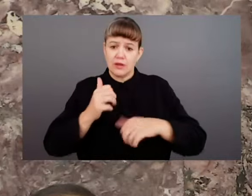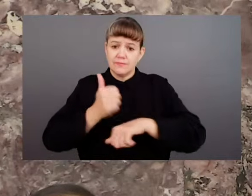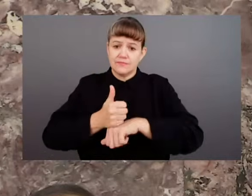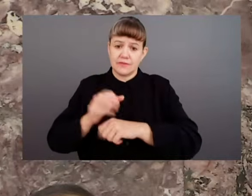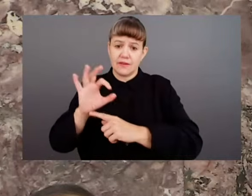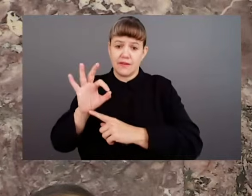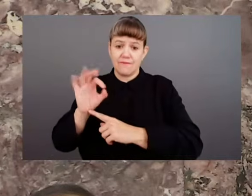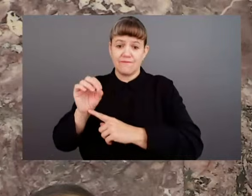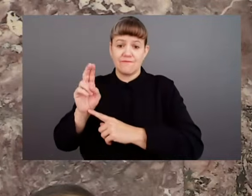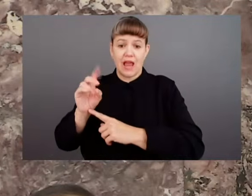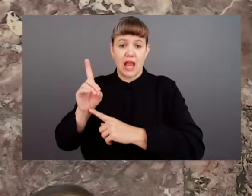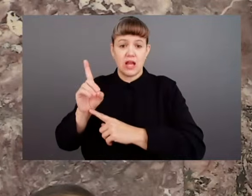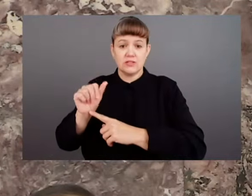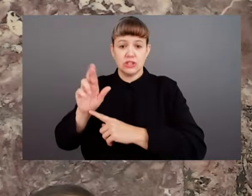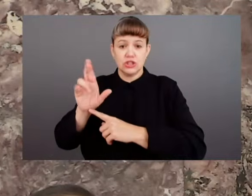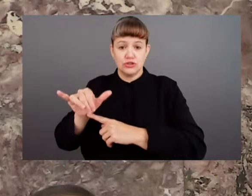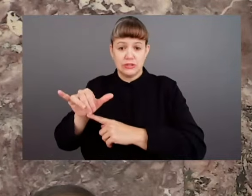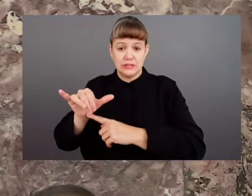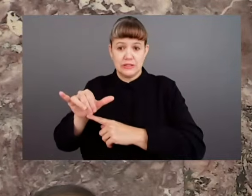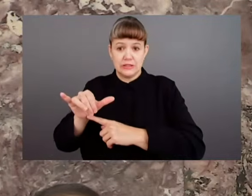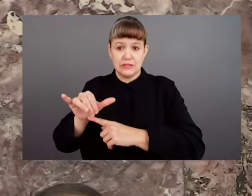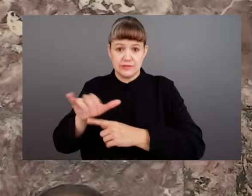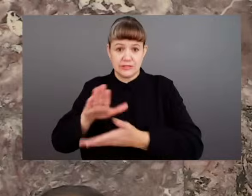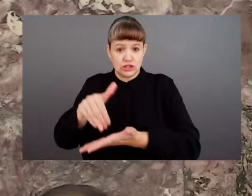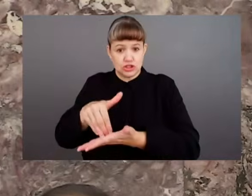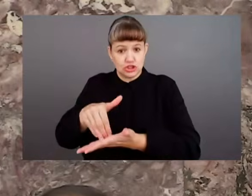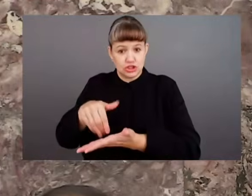have access to the resources they need. Thank you.